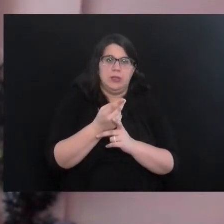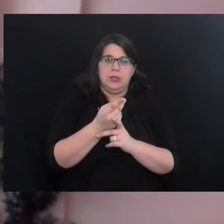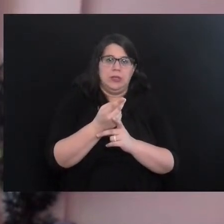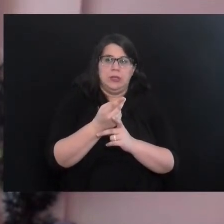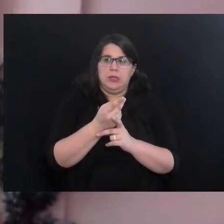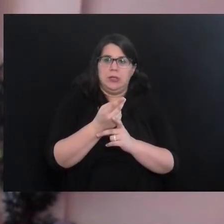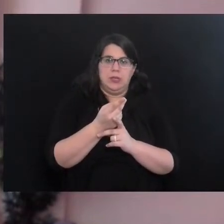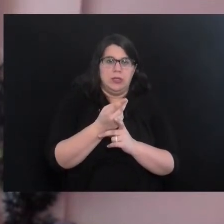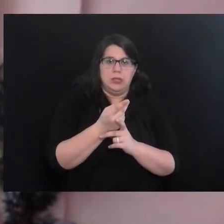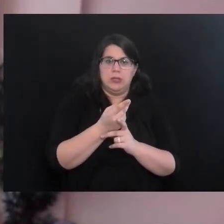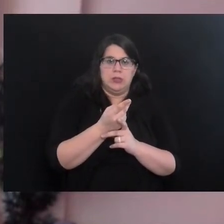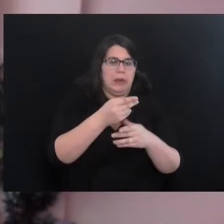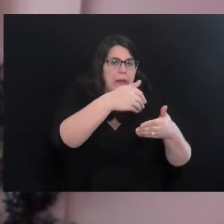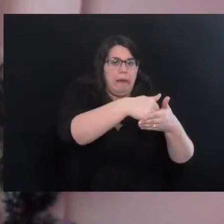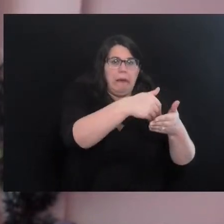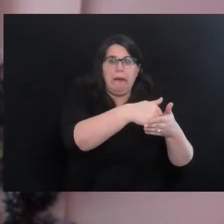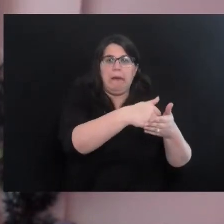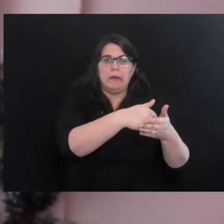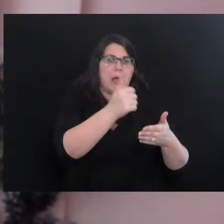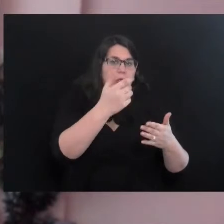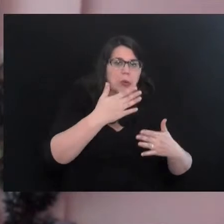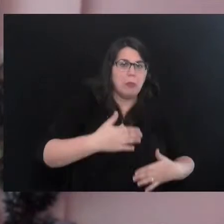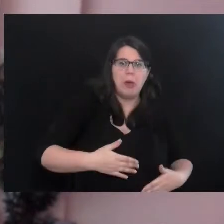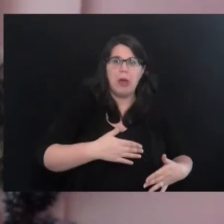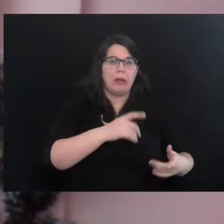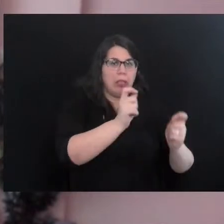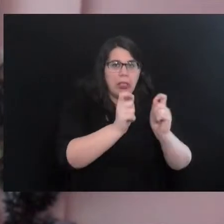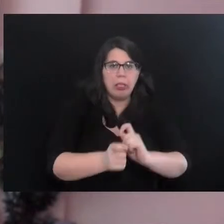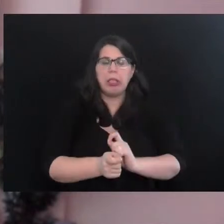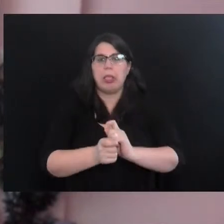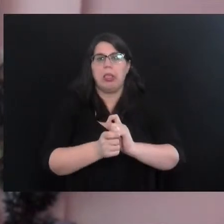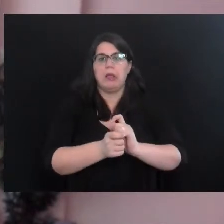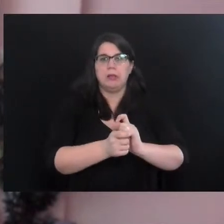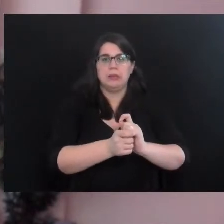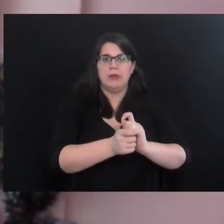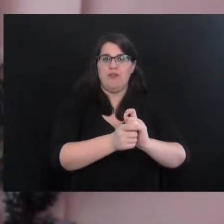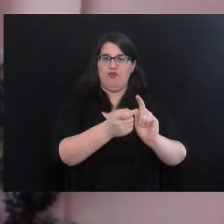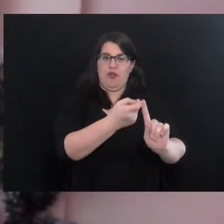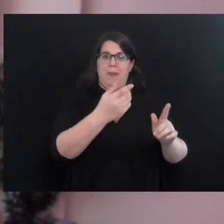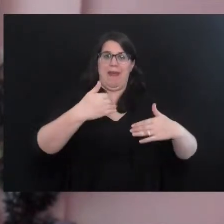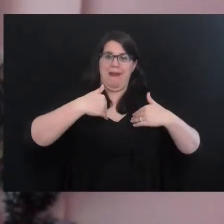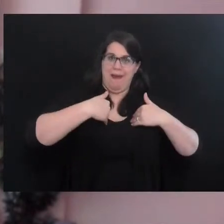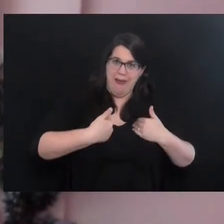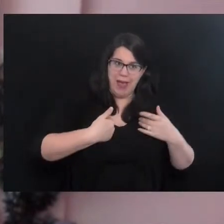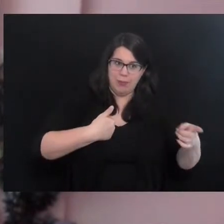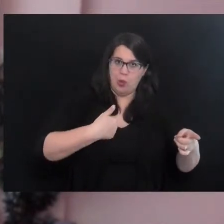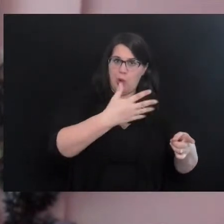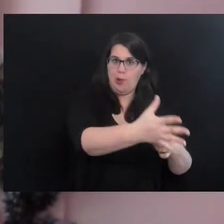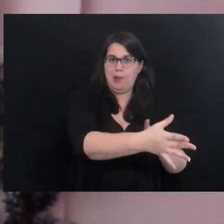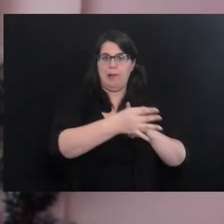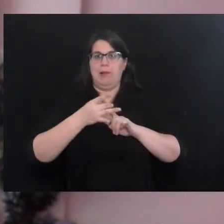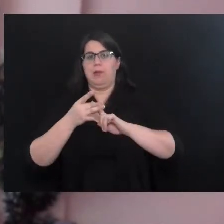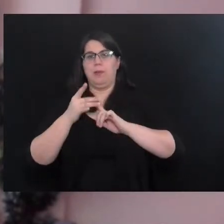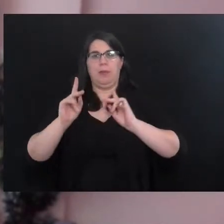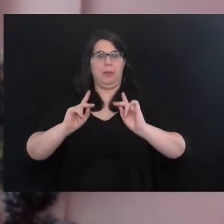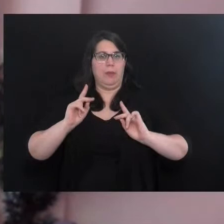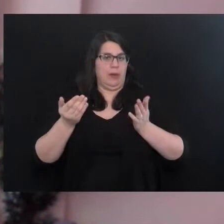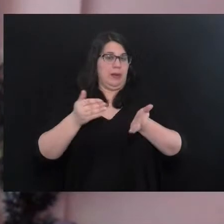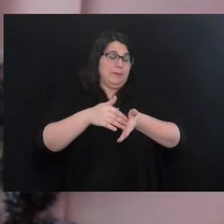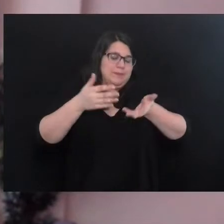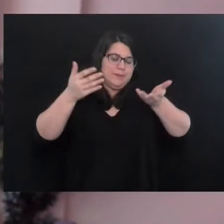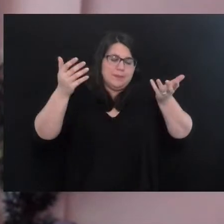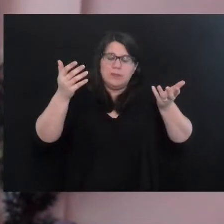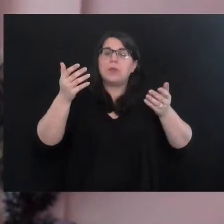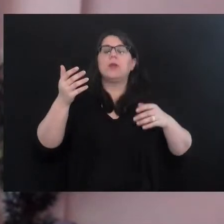weathering and was really created in an animal source and then came back to people. So I think that as